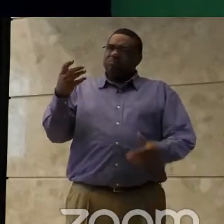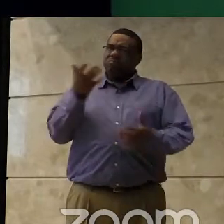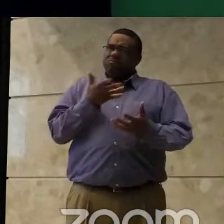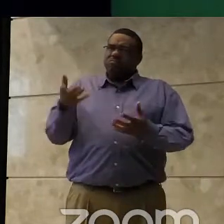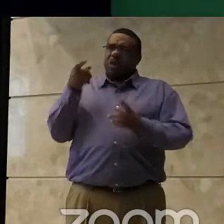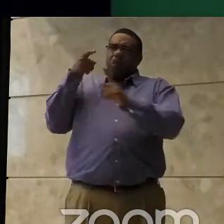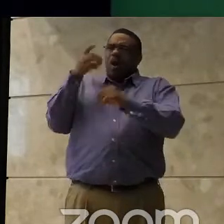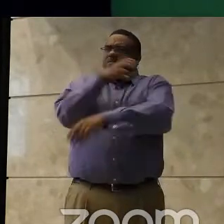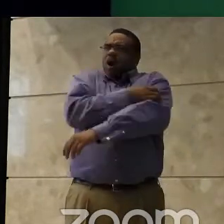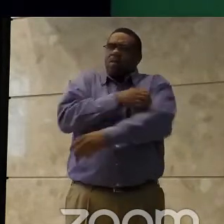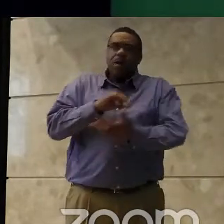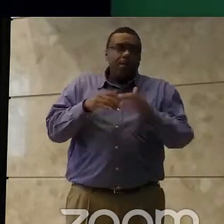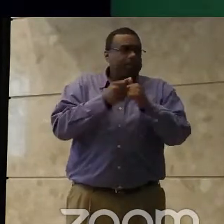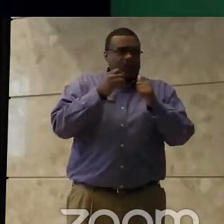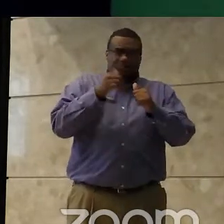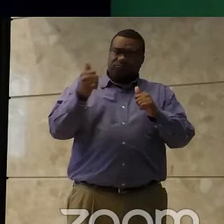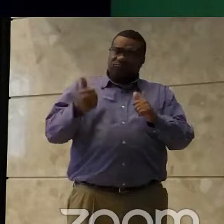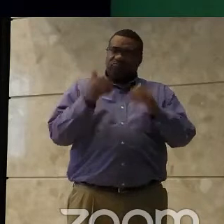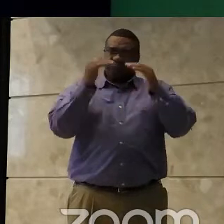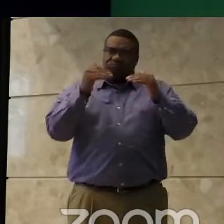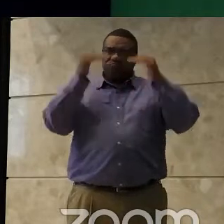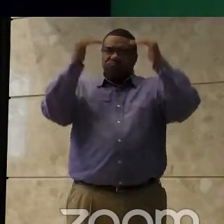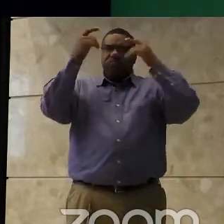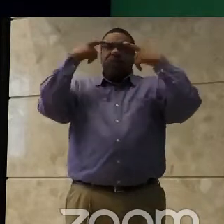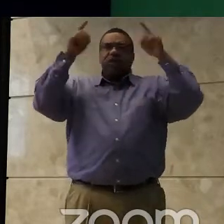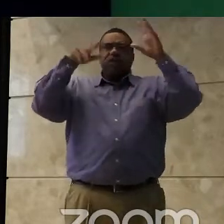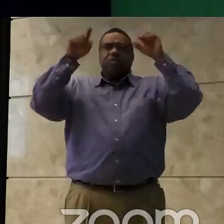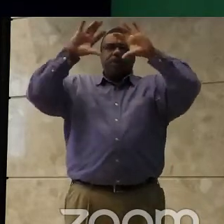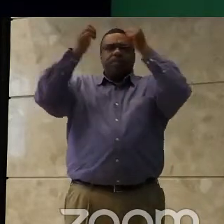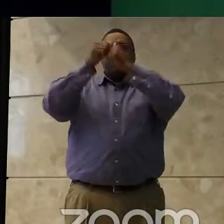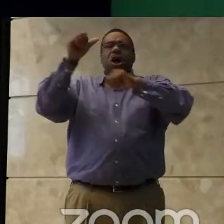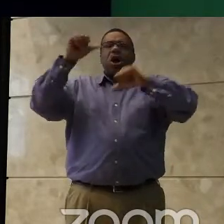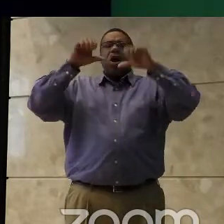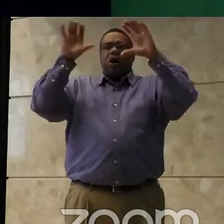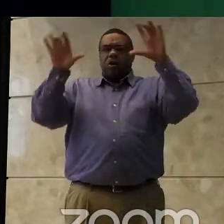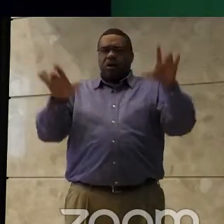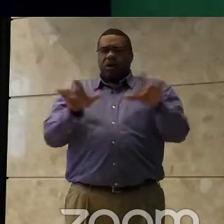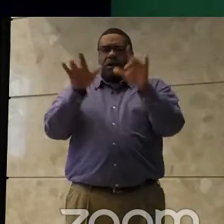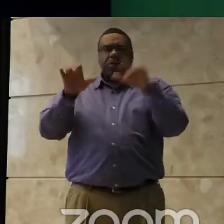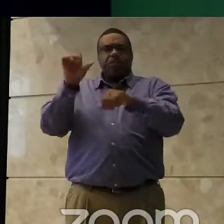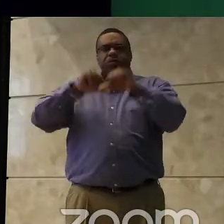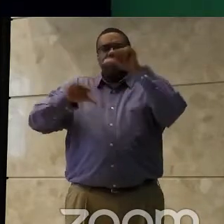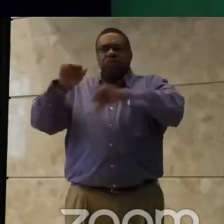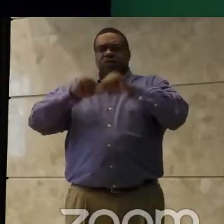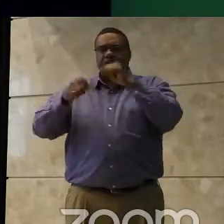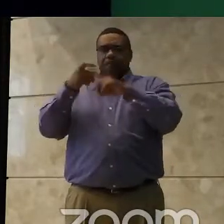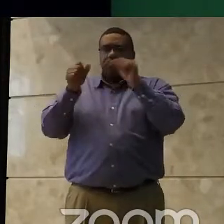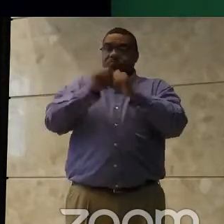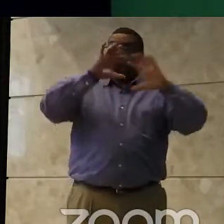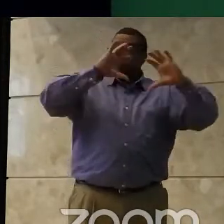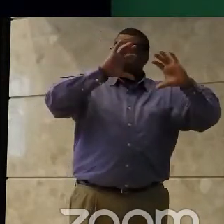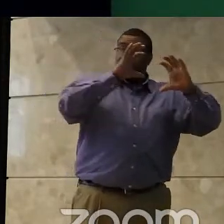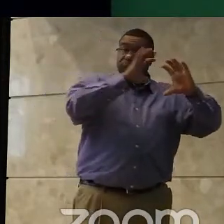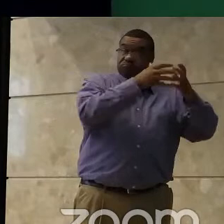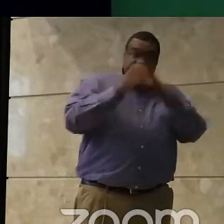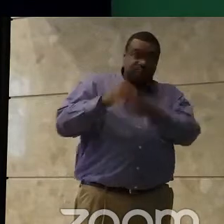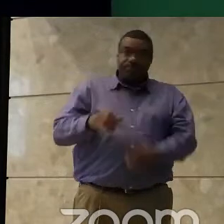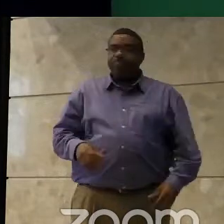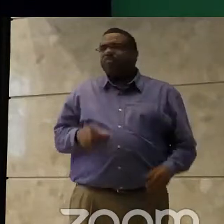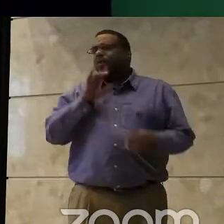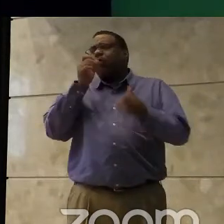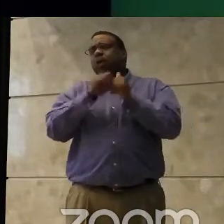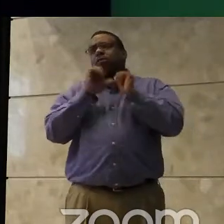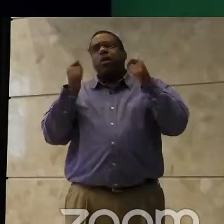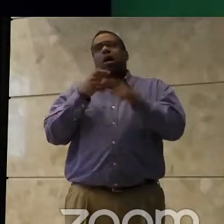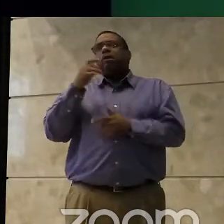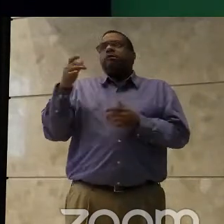the highest achieving people in computer science and other places, you will see these populations. The head of NSF, the head of Carnegie Mellon, all of the science